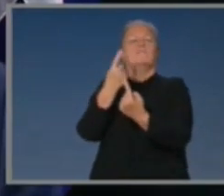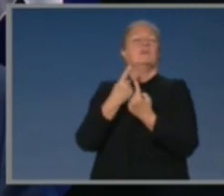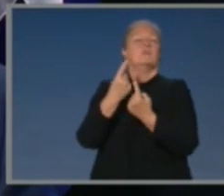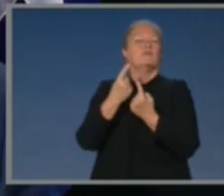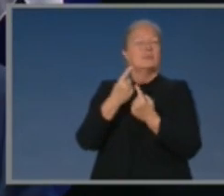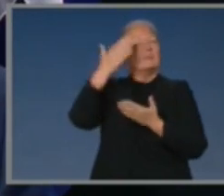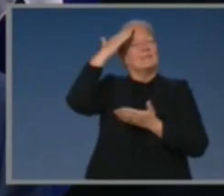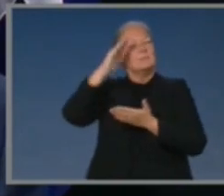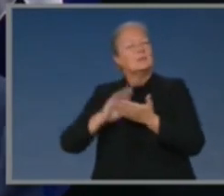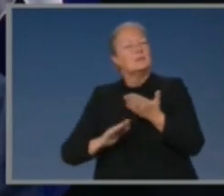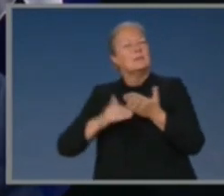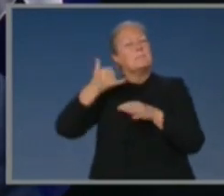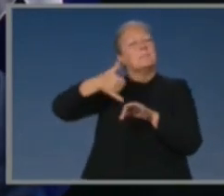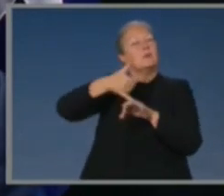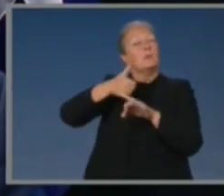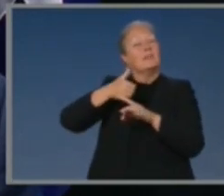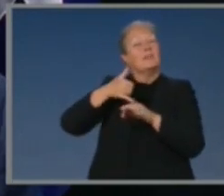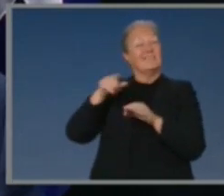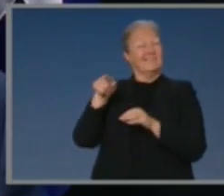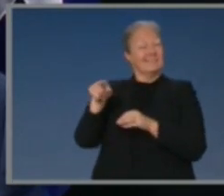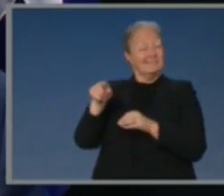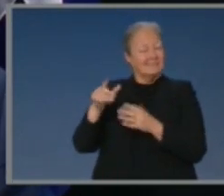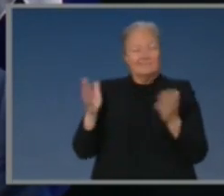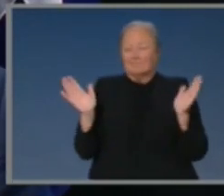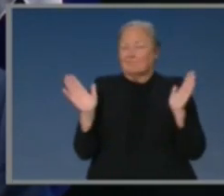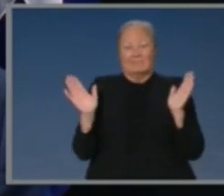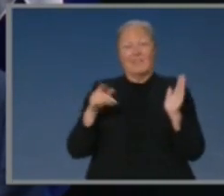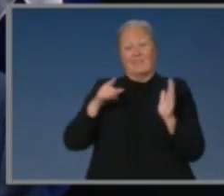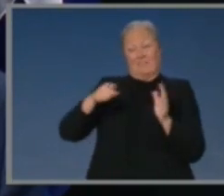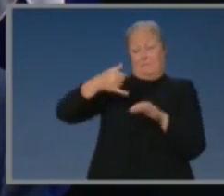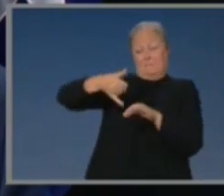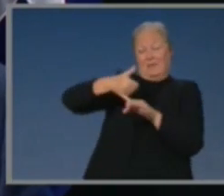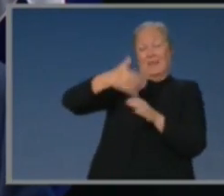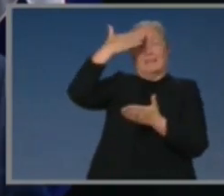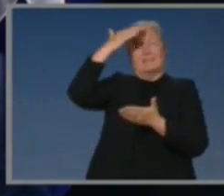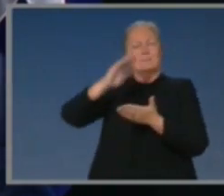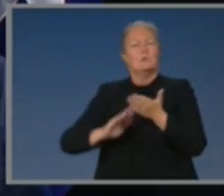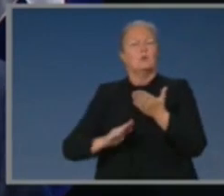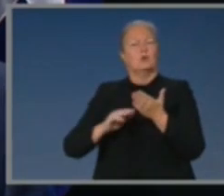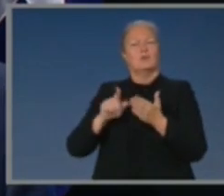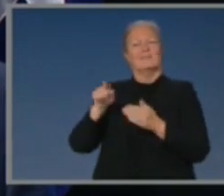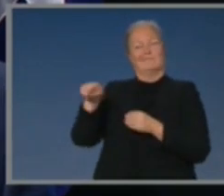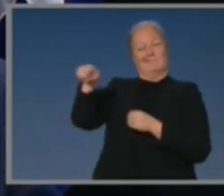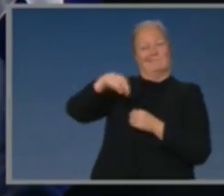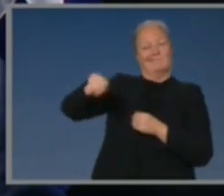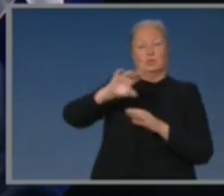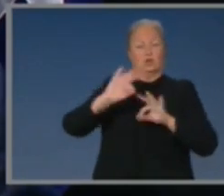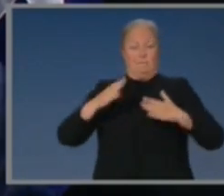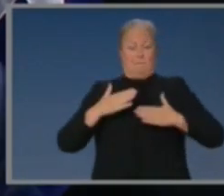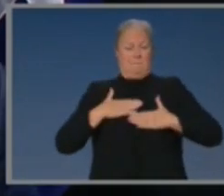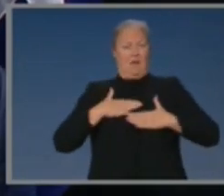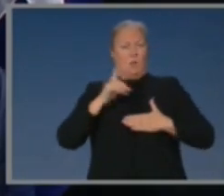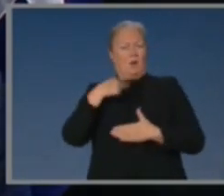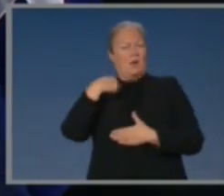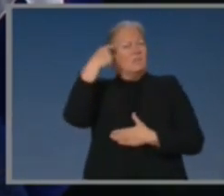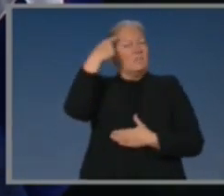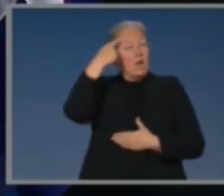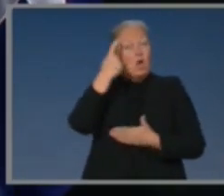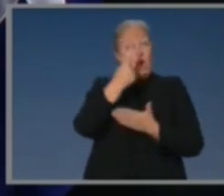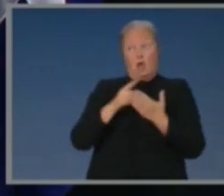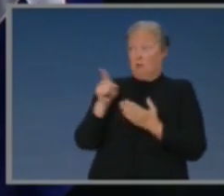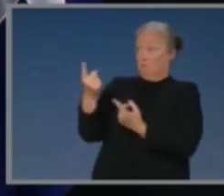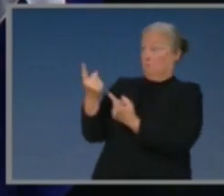it, I've been saying it on the basis of the advice from the medical expert panel. It's not an opinion of mine, I'm relaying what is the expert